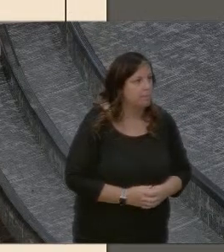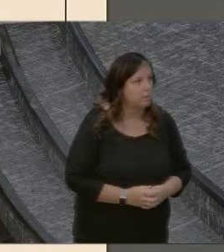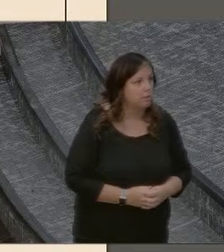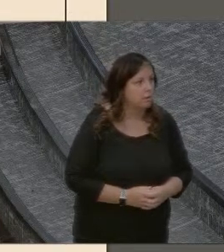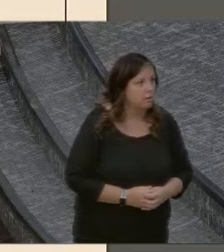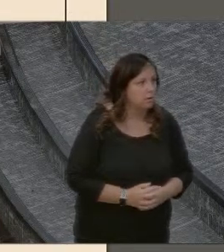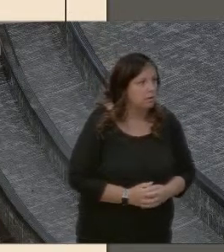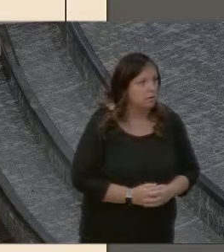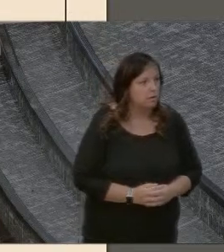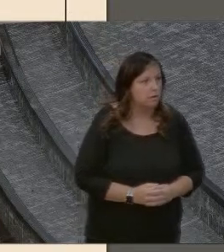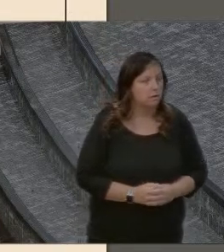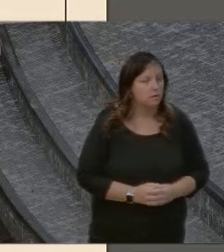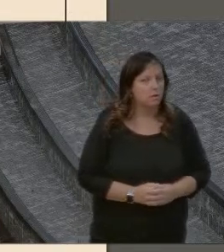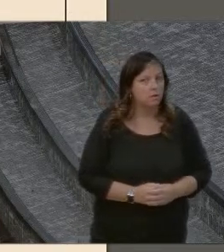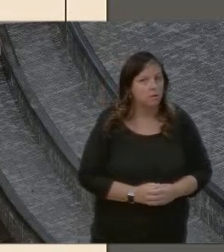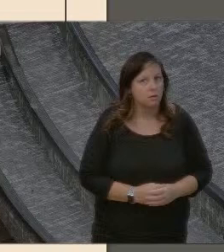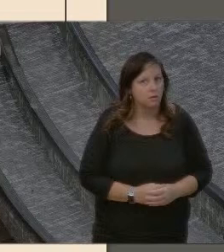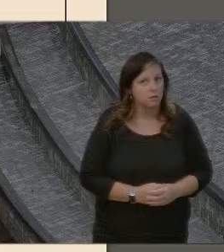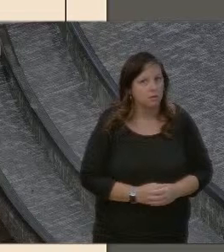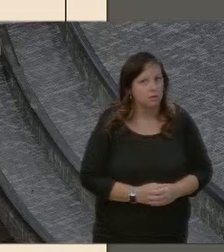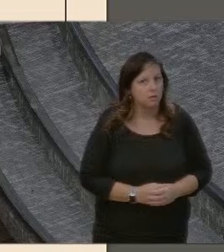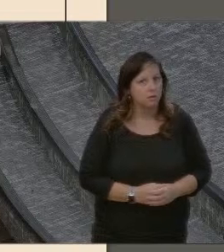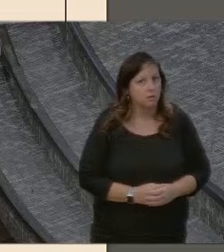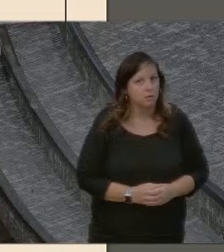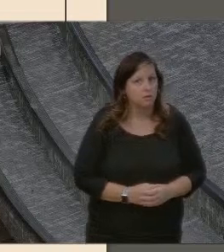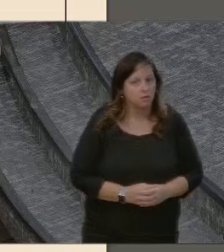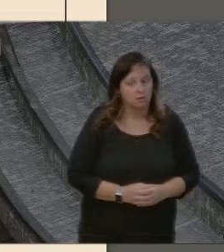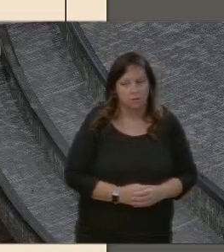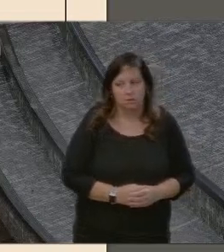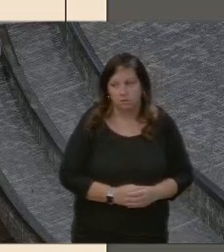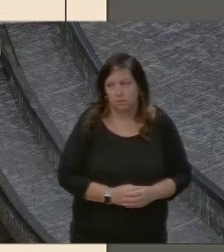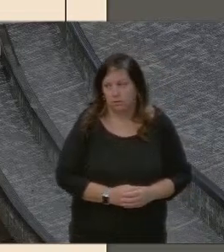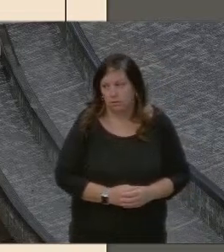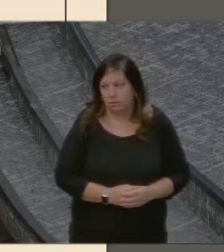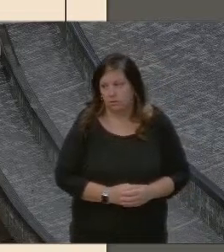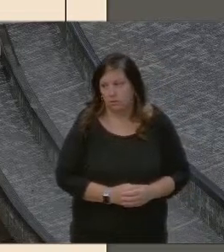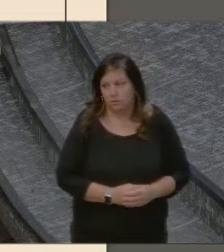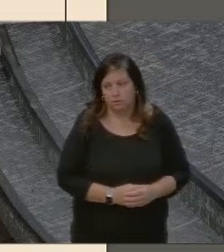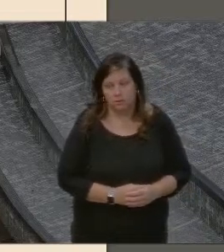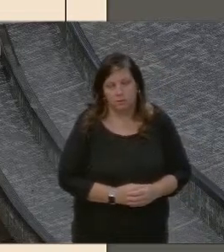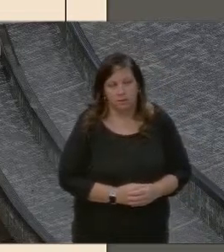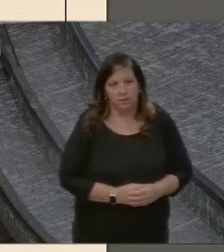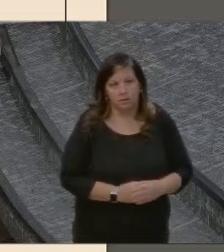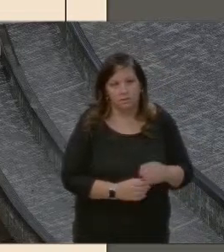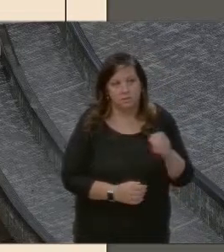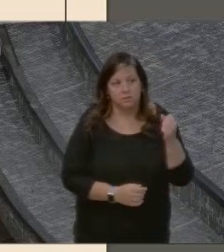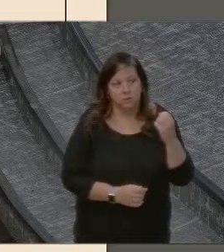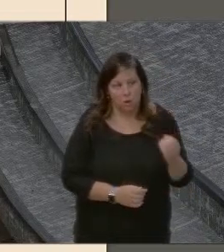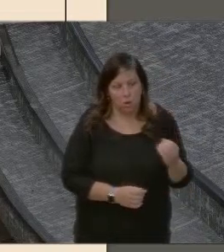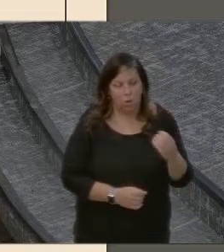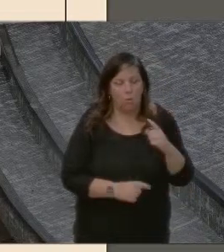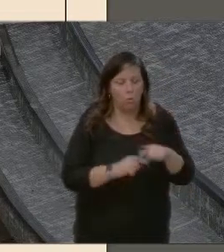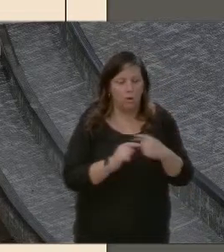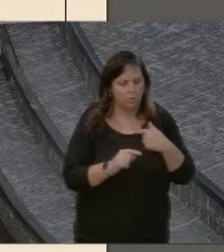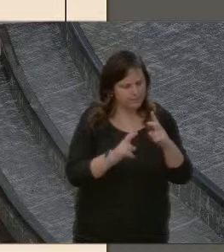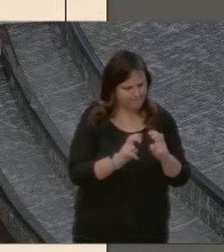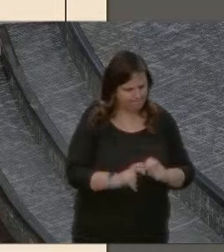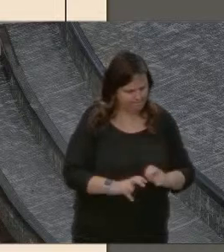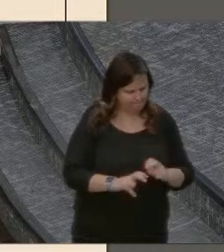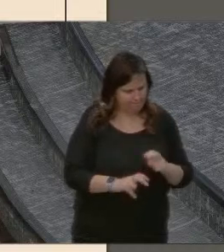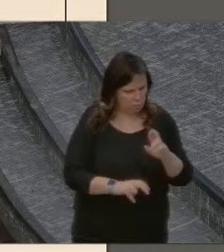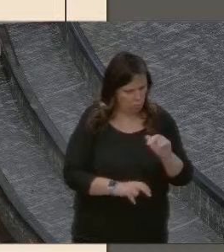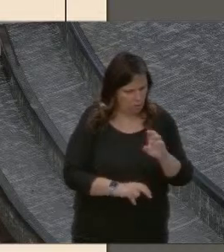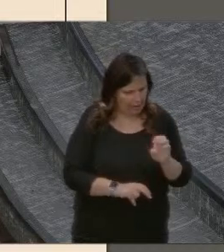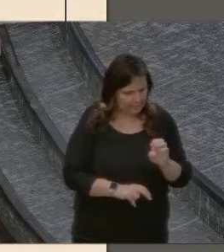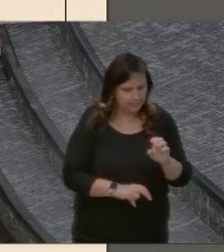When we disaggregate the rate at which students are receiving ODRs, we start